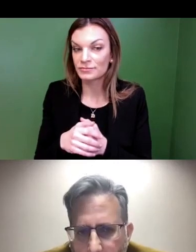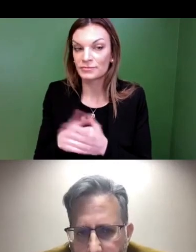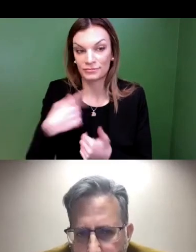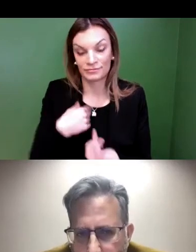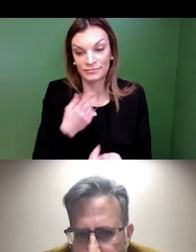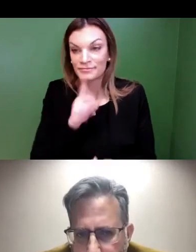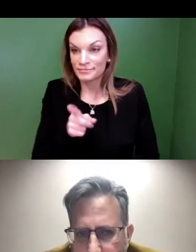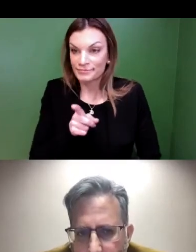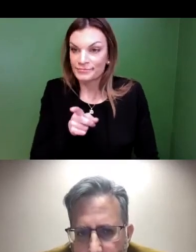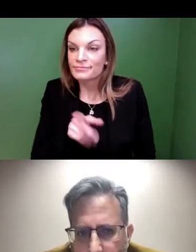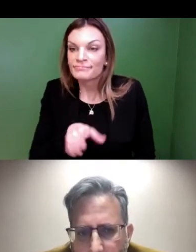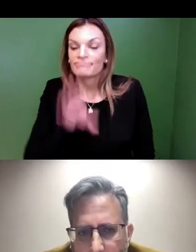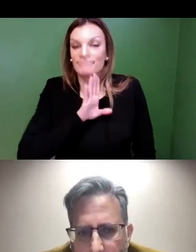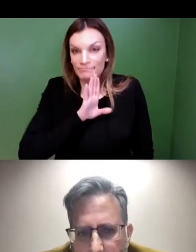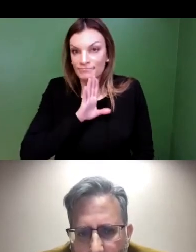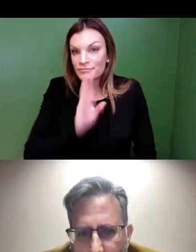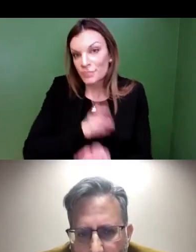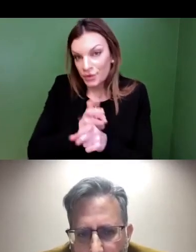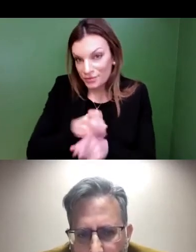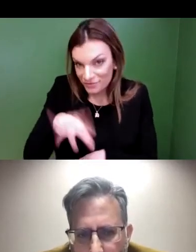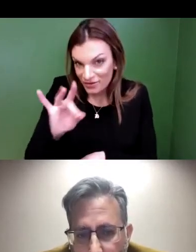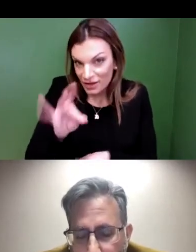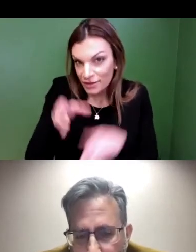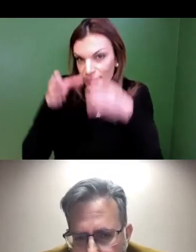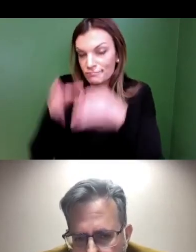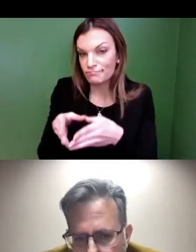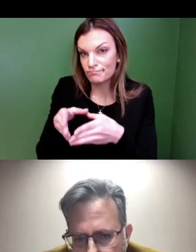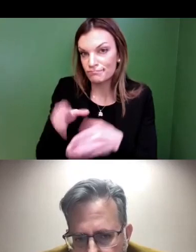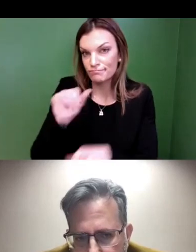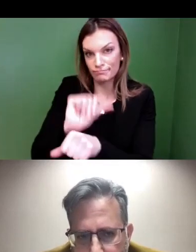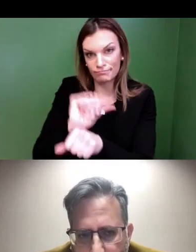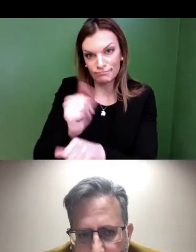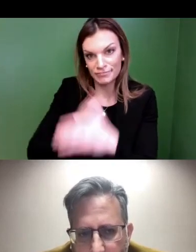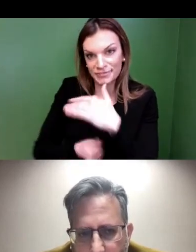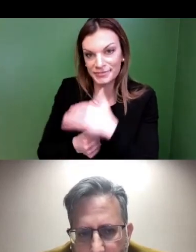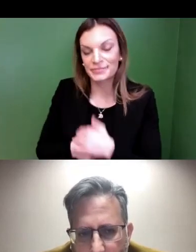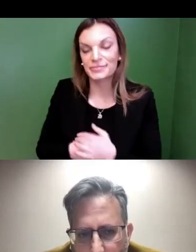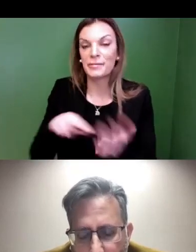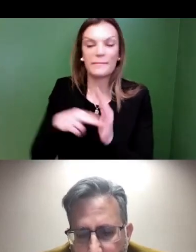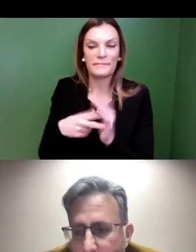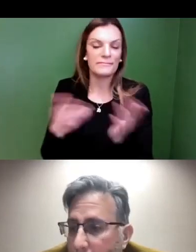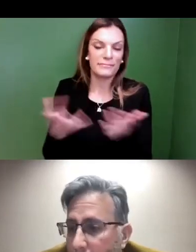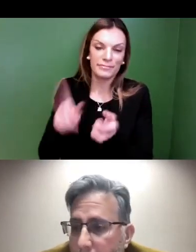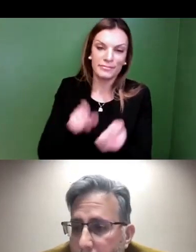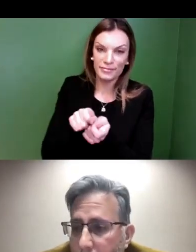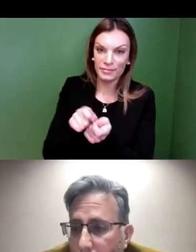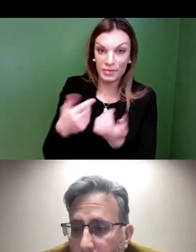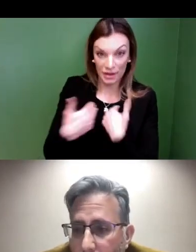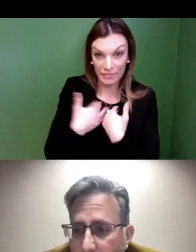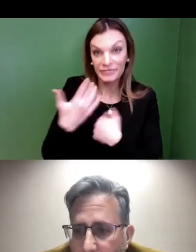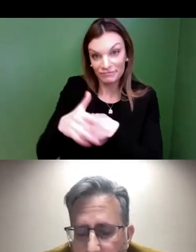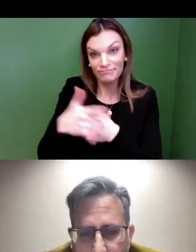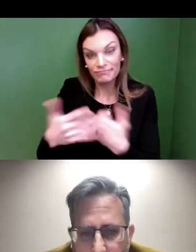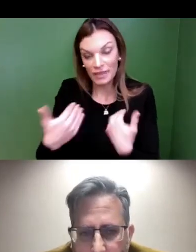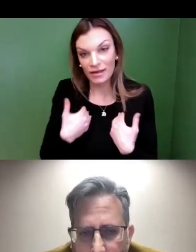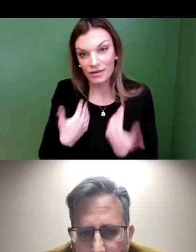find individuals. So, but what that means is that we do have openings,